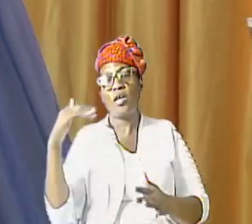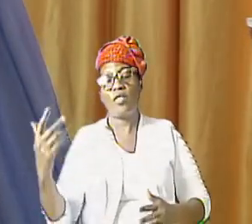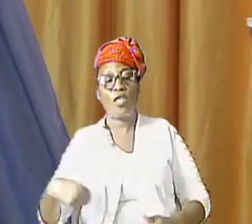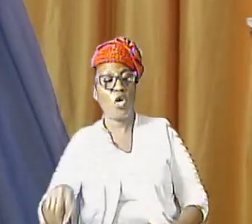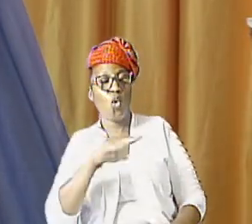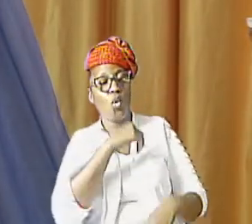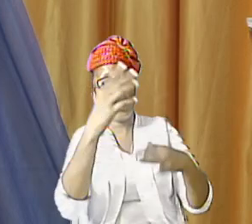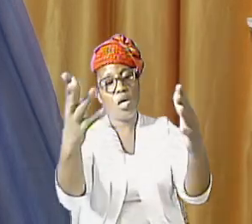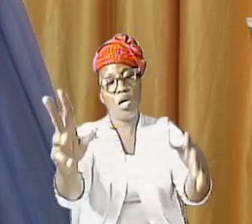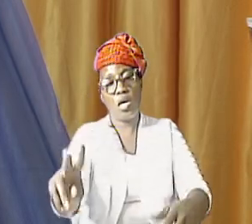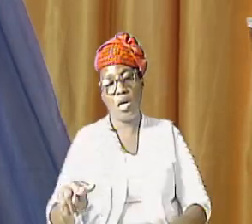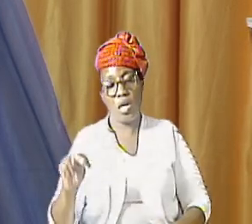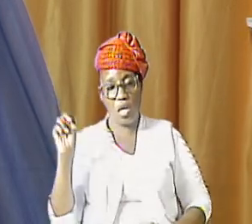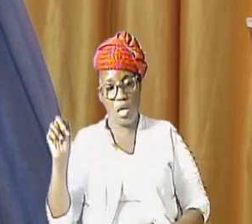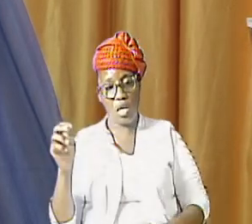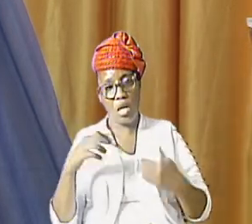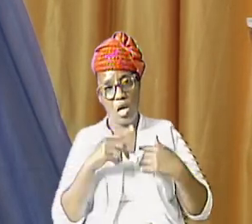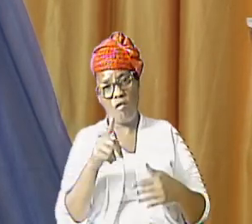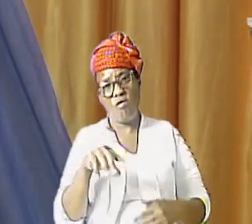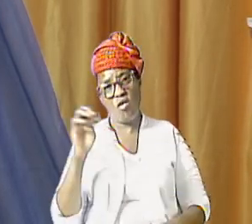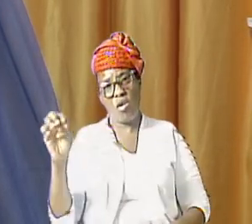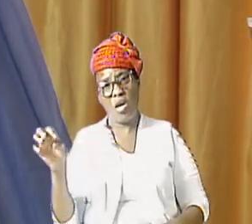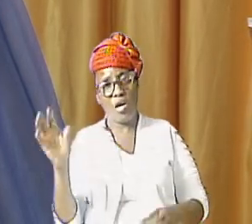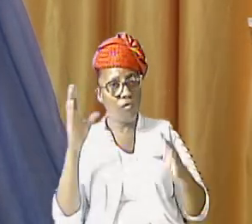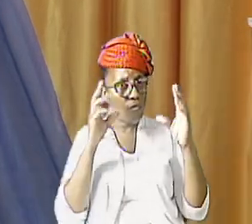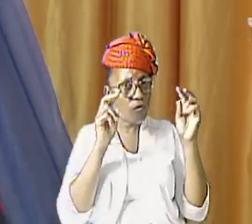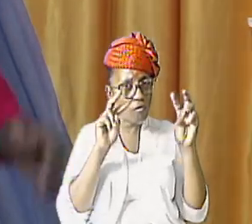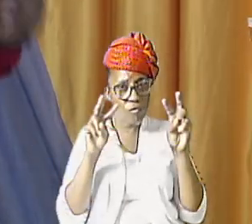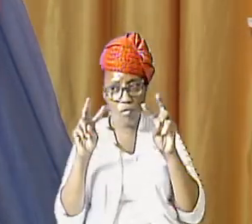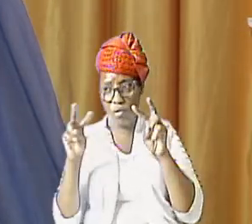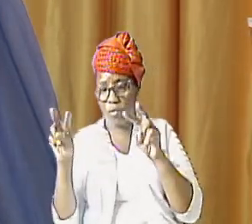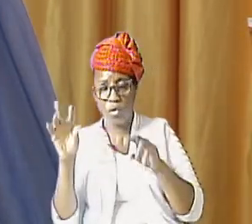need. Have you ever observed that?